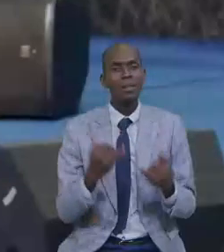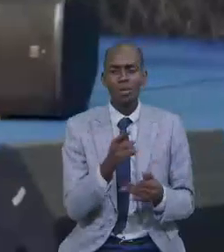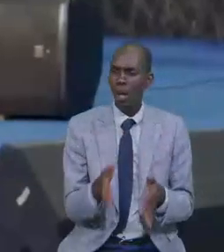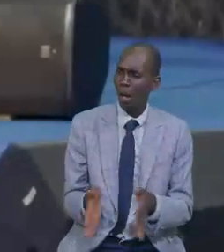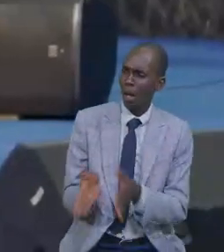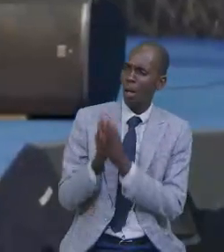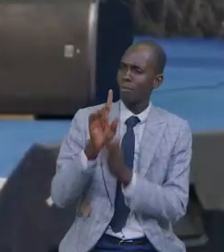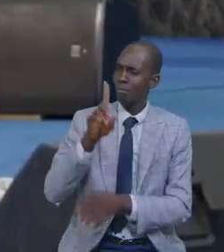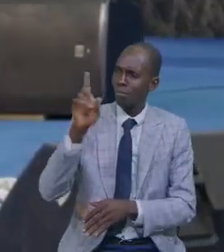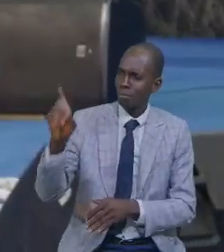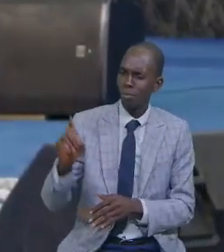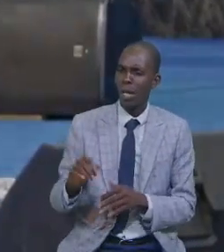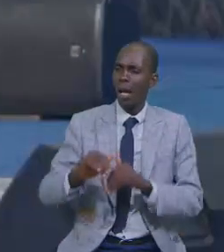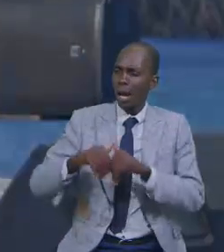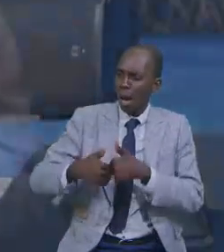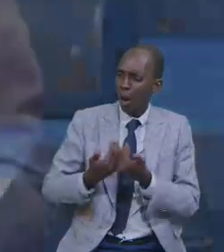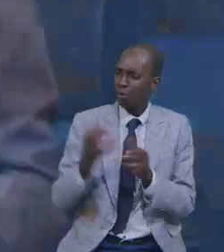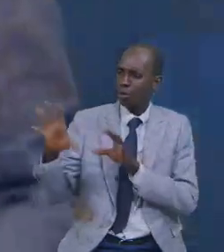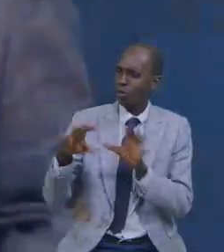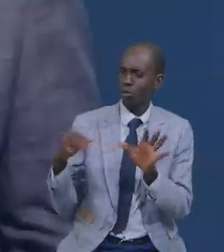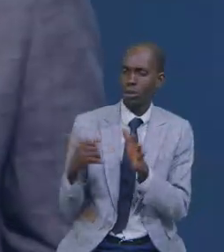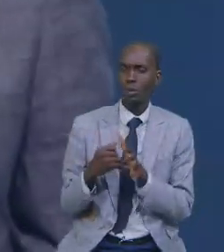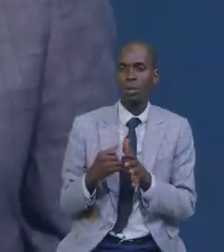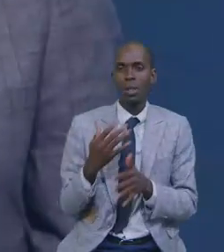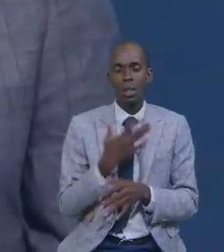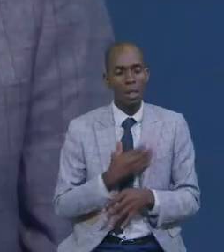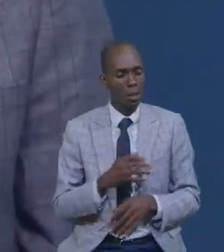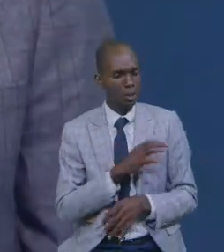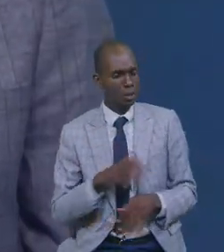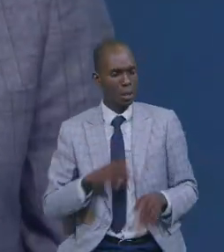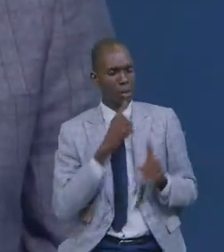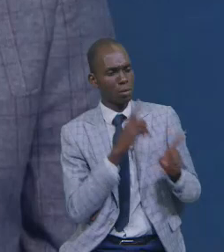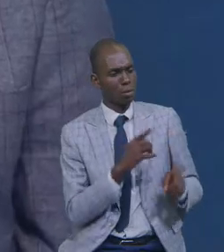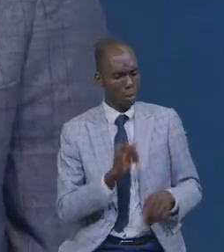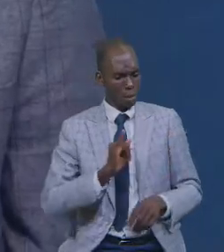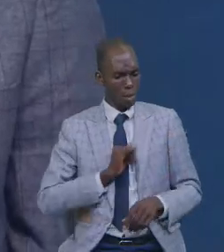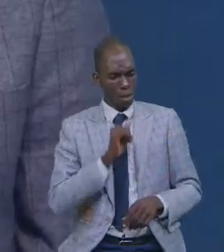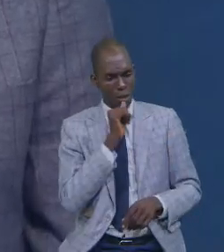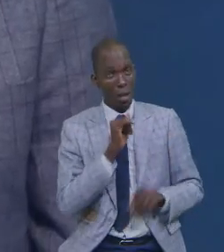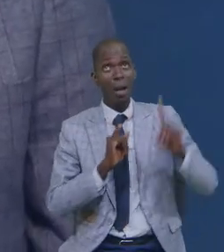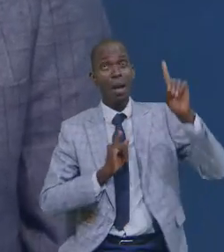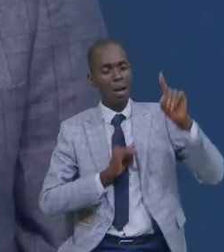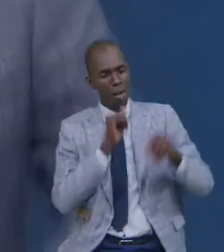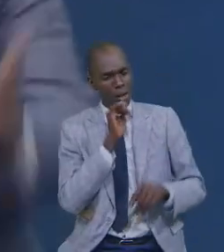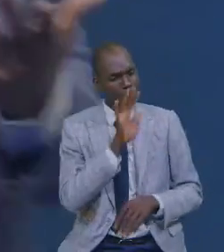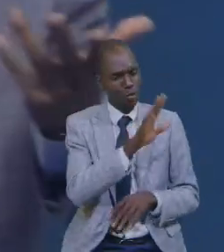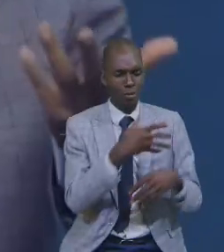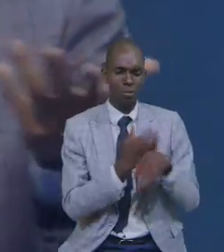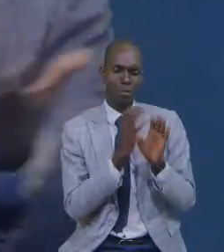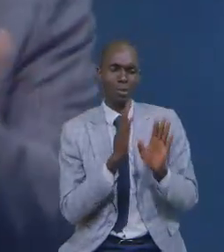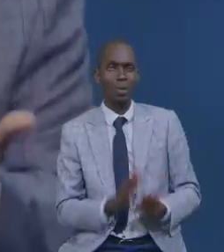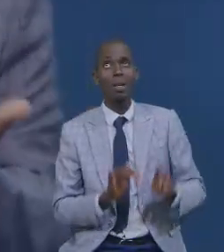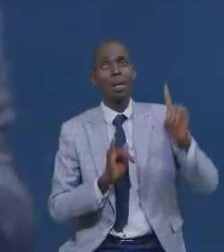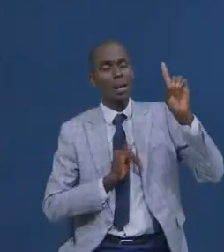could this happen? He says, I am the creator. I am the deliverer. I am